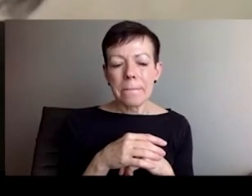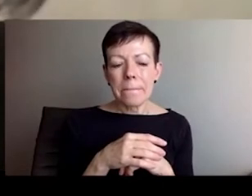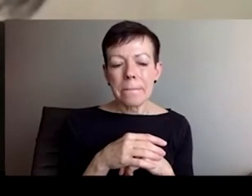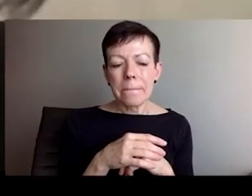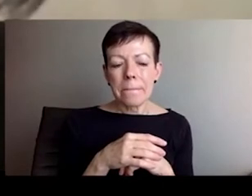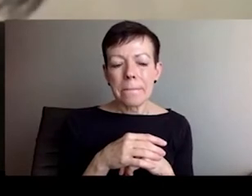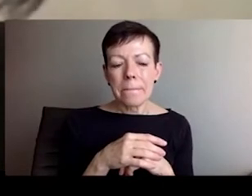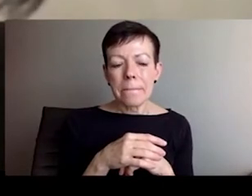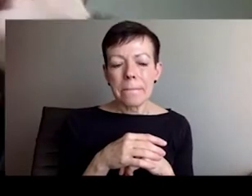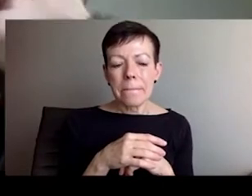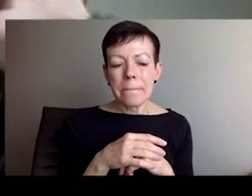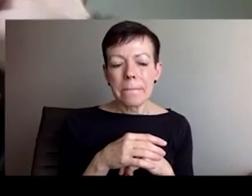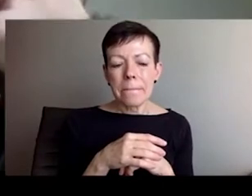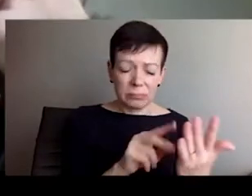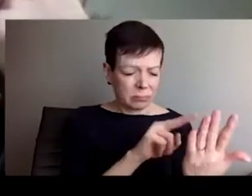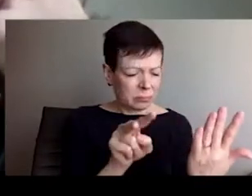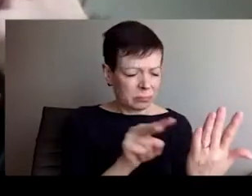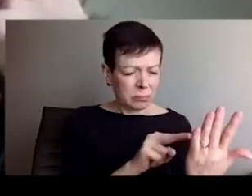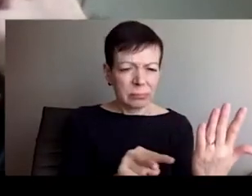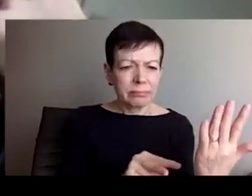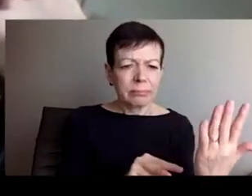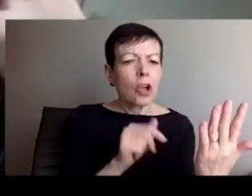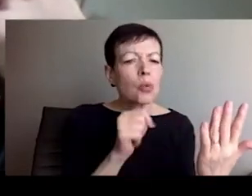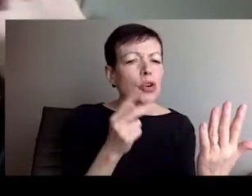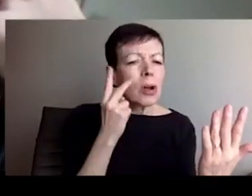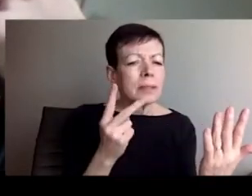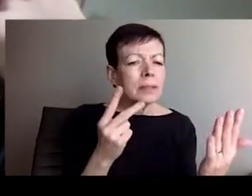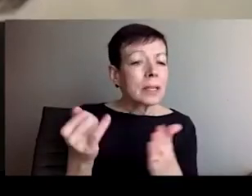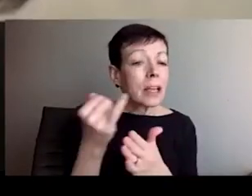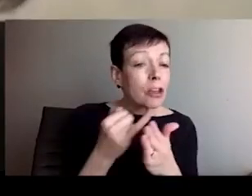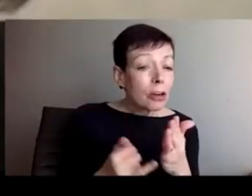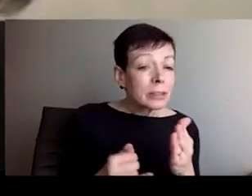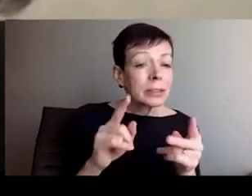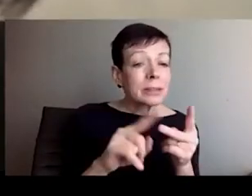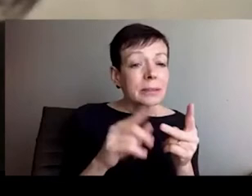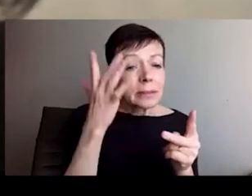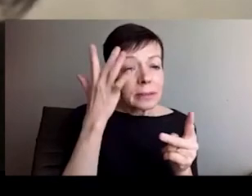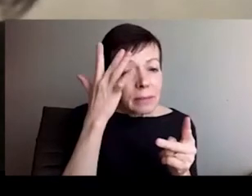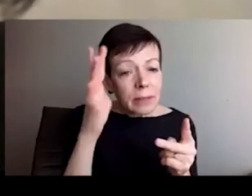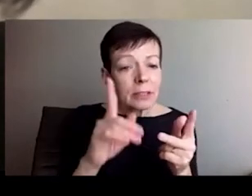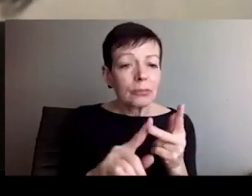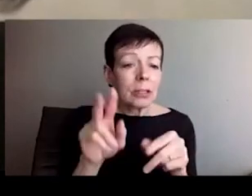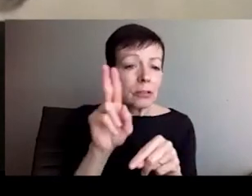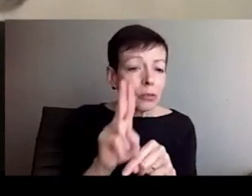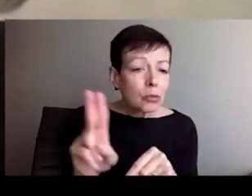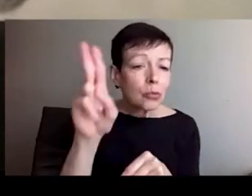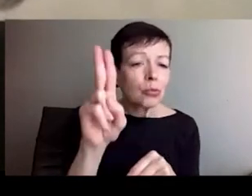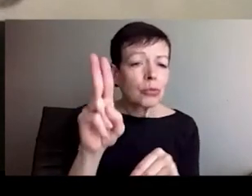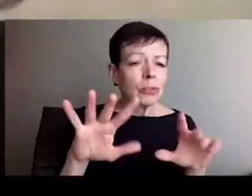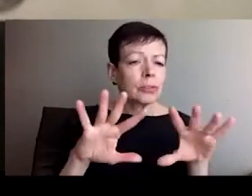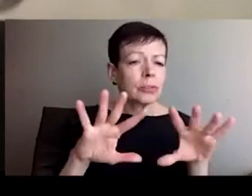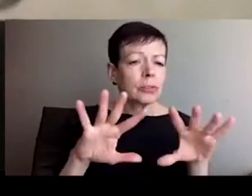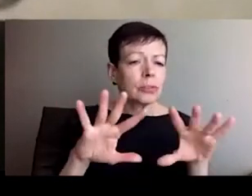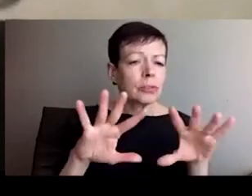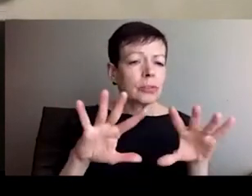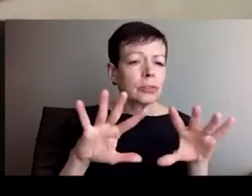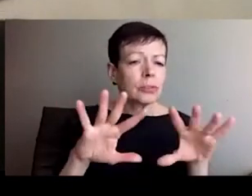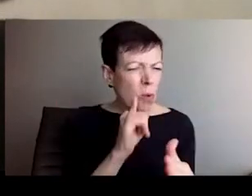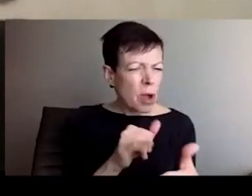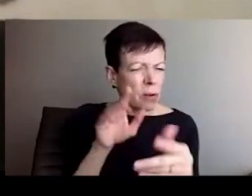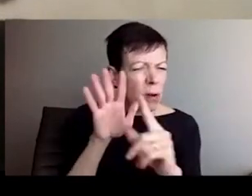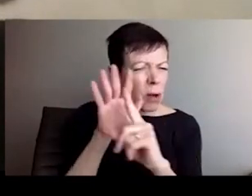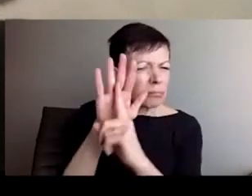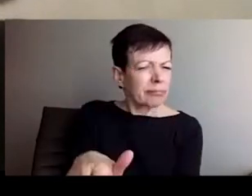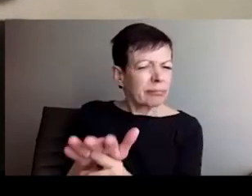although under these really tragic circumstances, and I want to thank you both for being with us this evening and